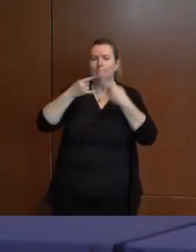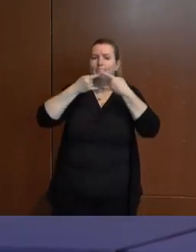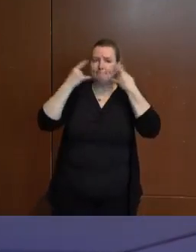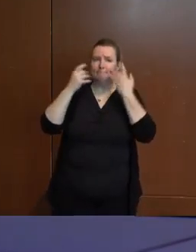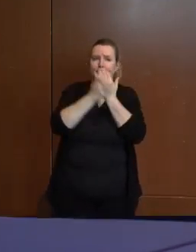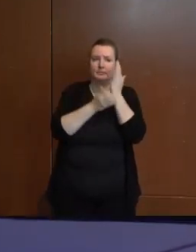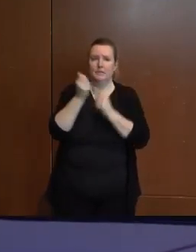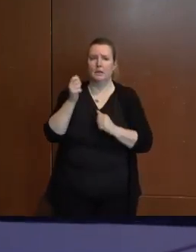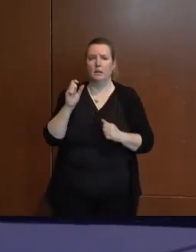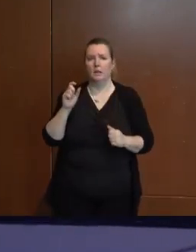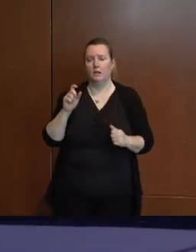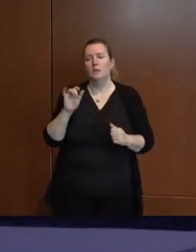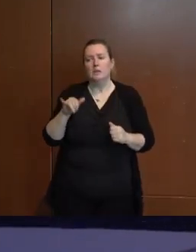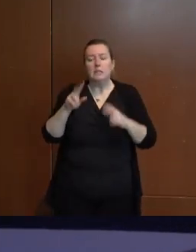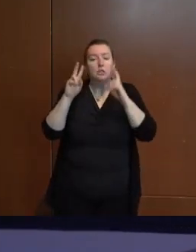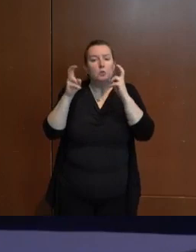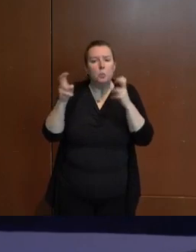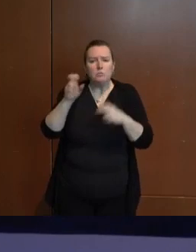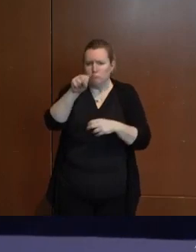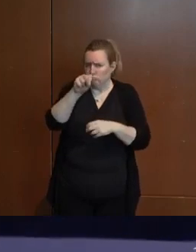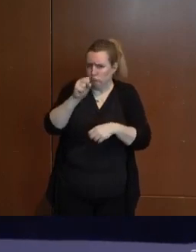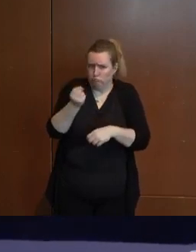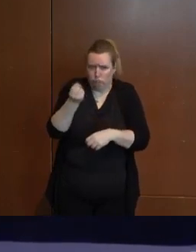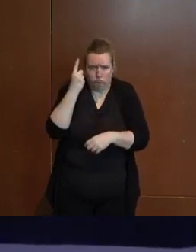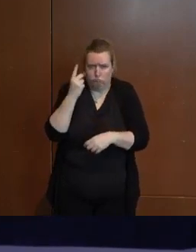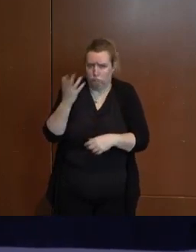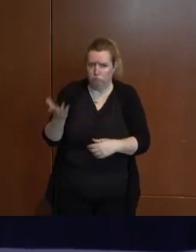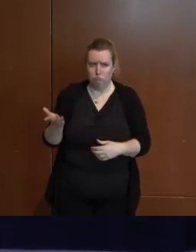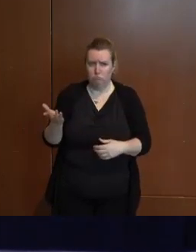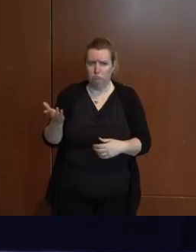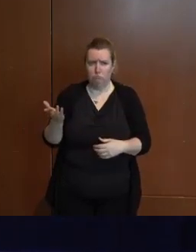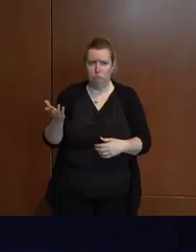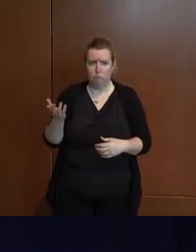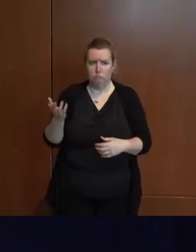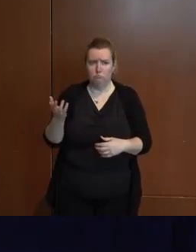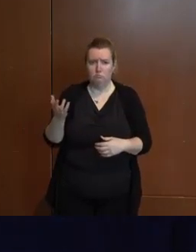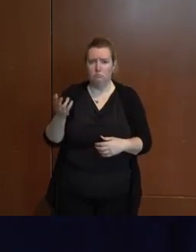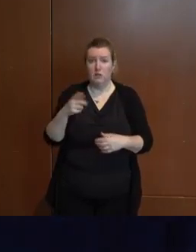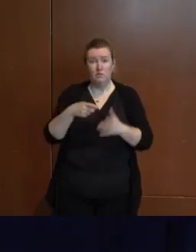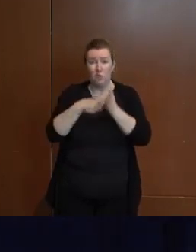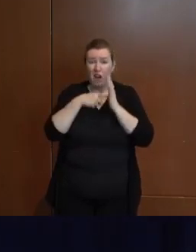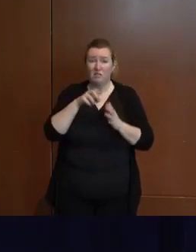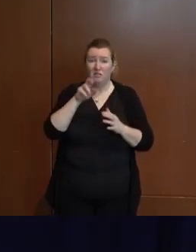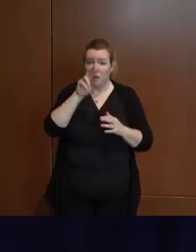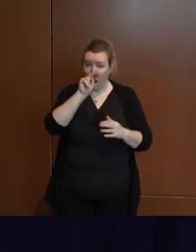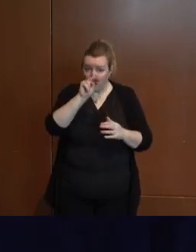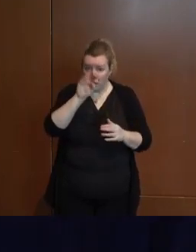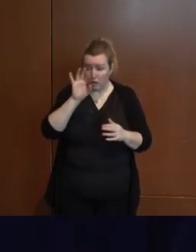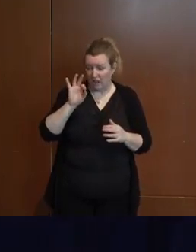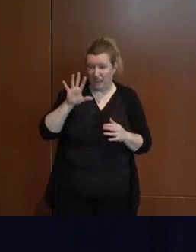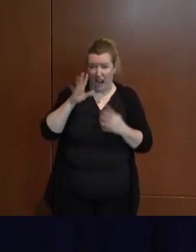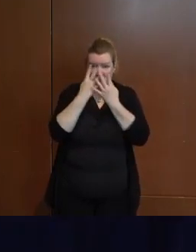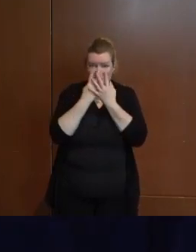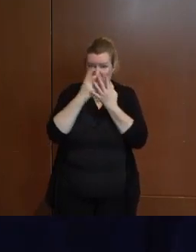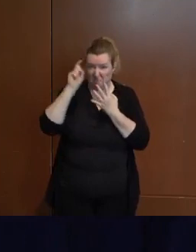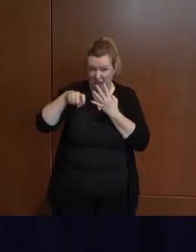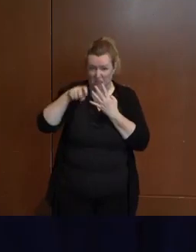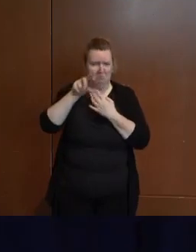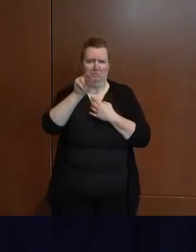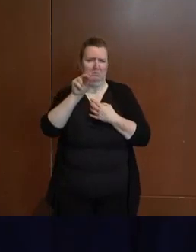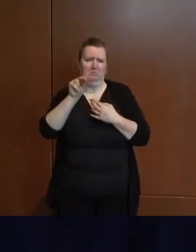will not be asked to mask with N95s. They can use a surgical mask, which we believe we have the supply for